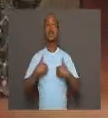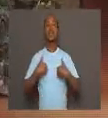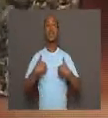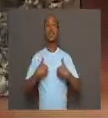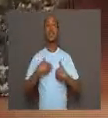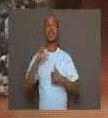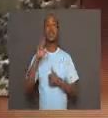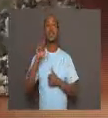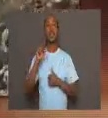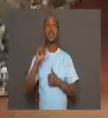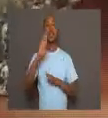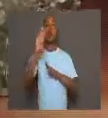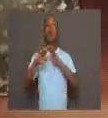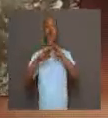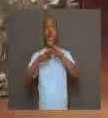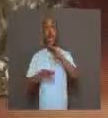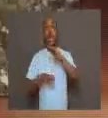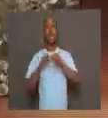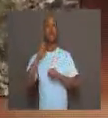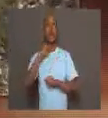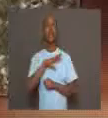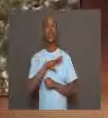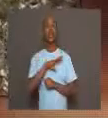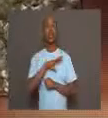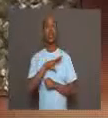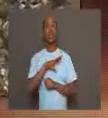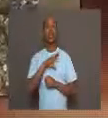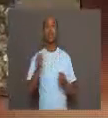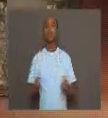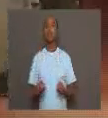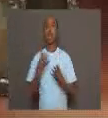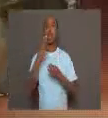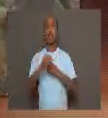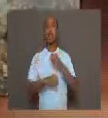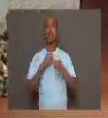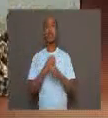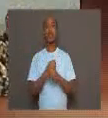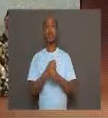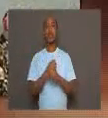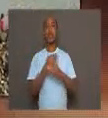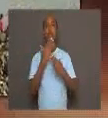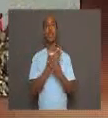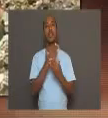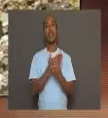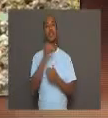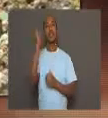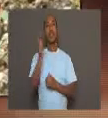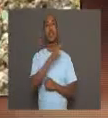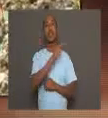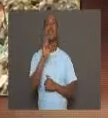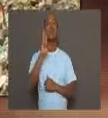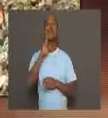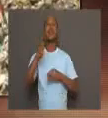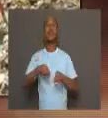of non-biodegradable wastes over many years hinders air and water